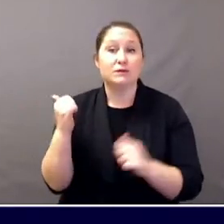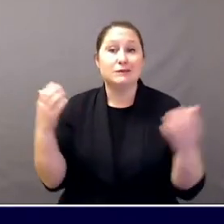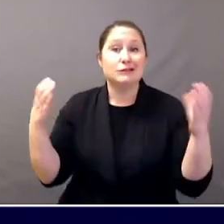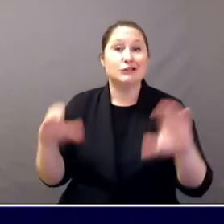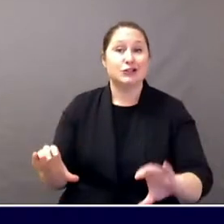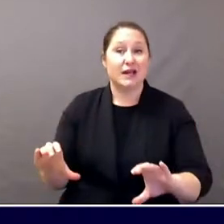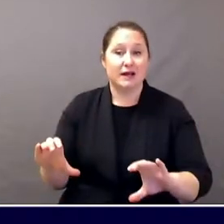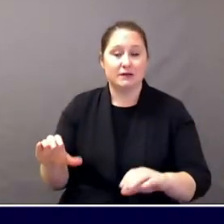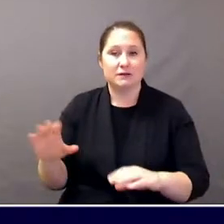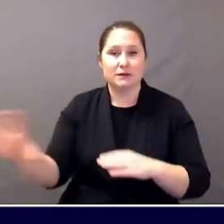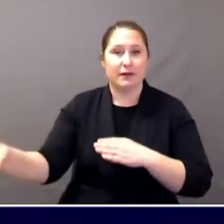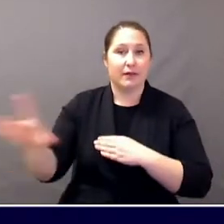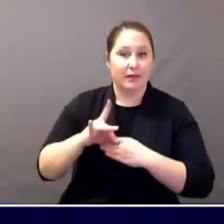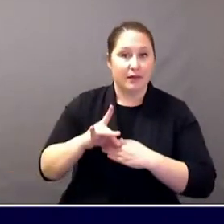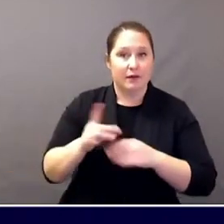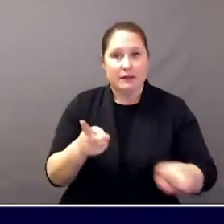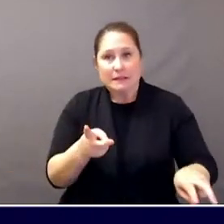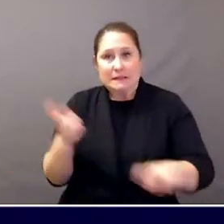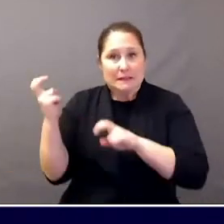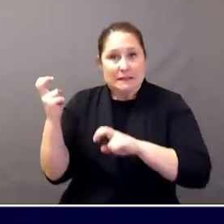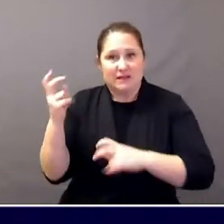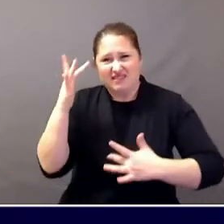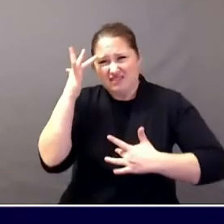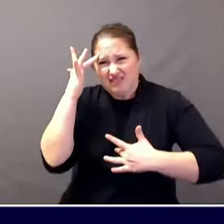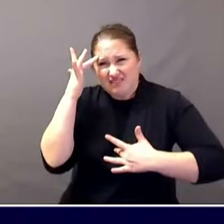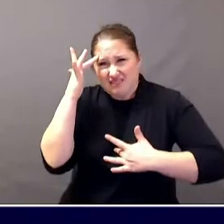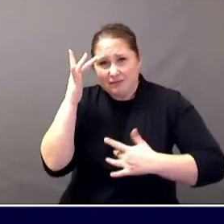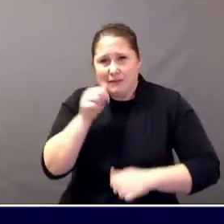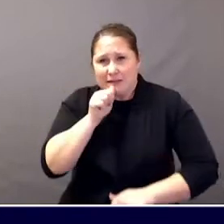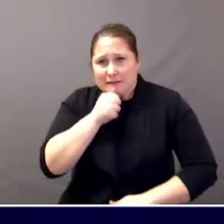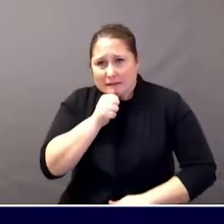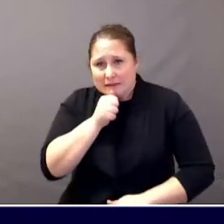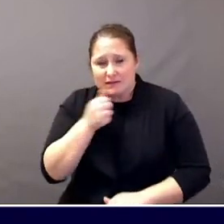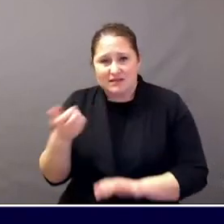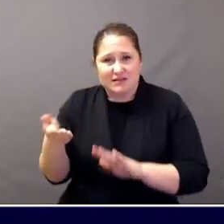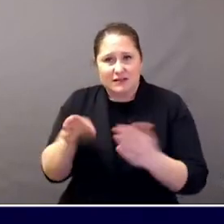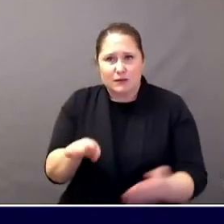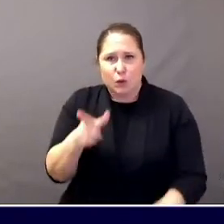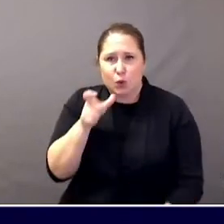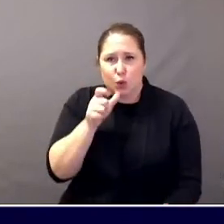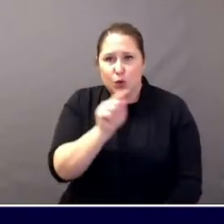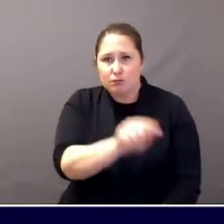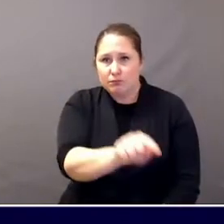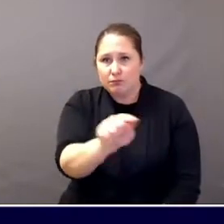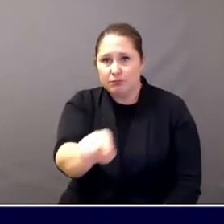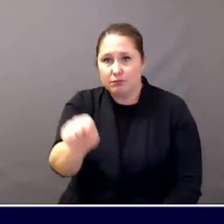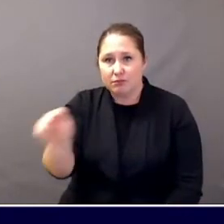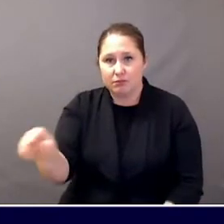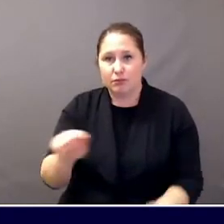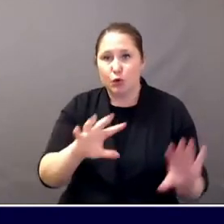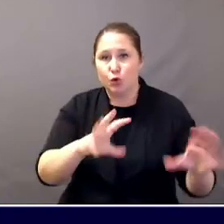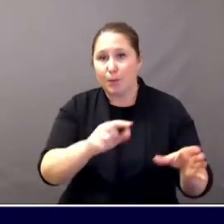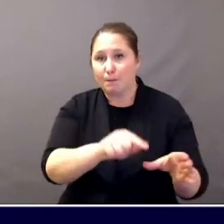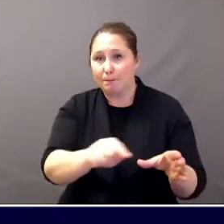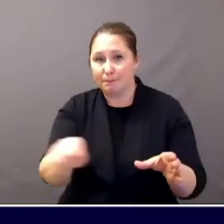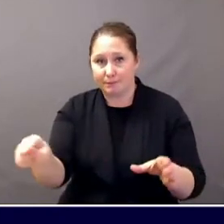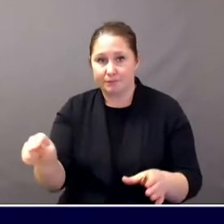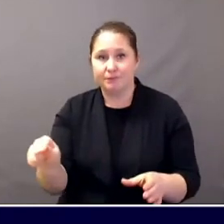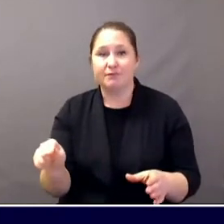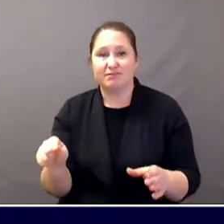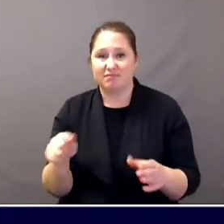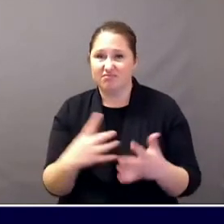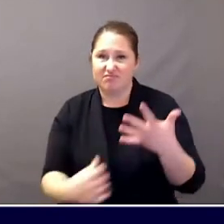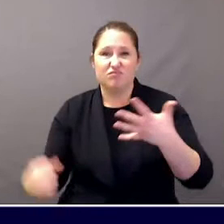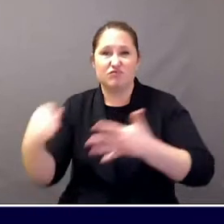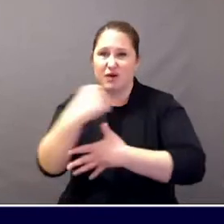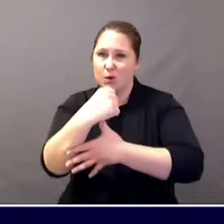die if they contract the virus? The answer to that question, both at the national level and here in the state of